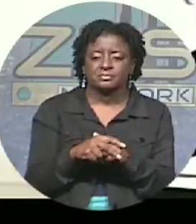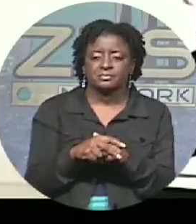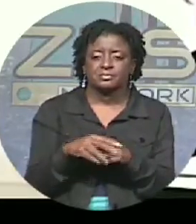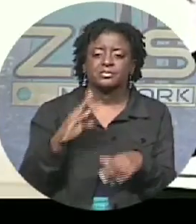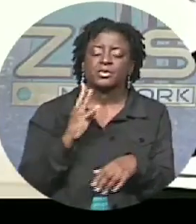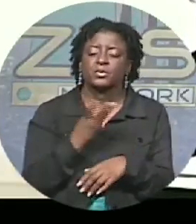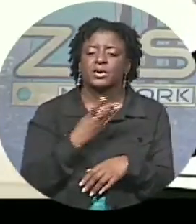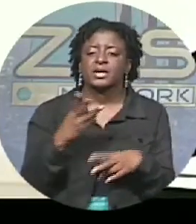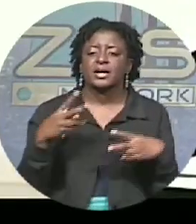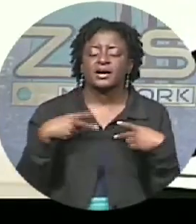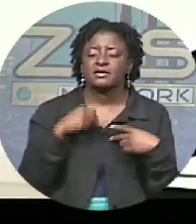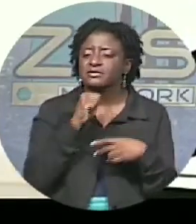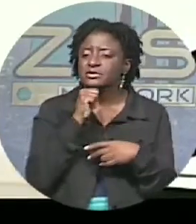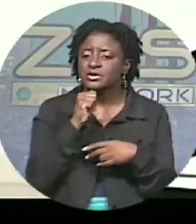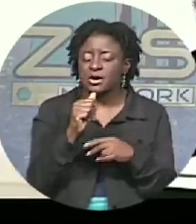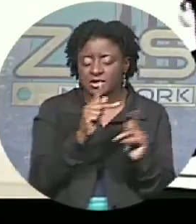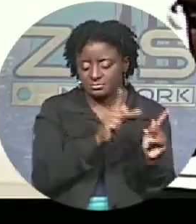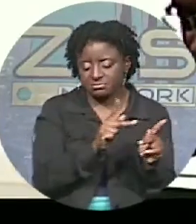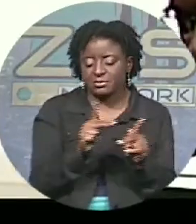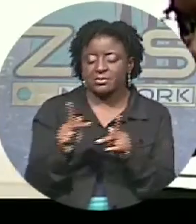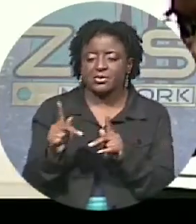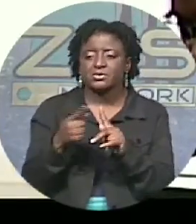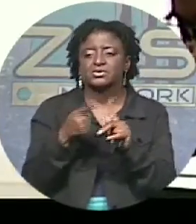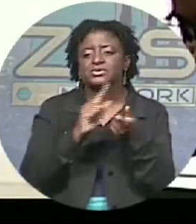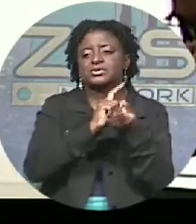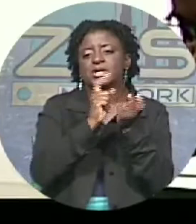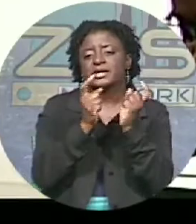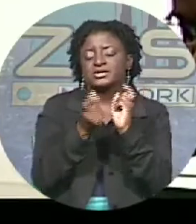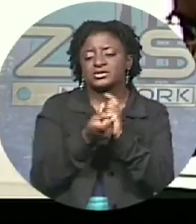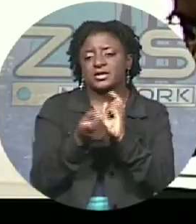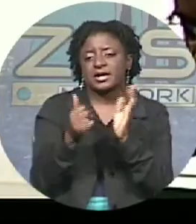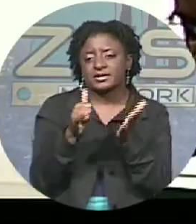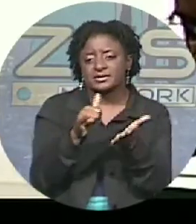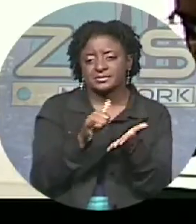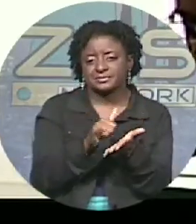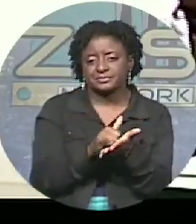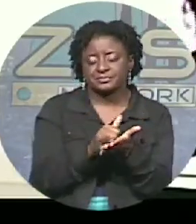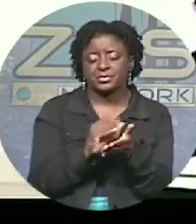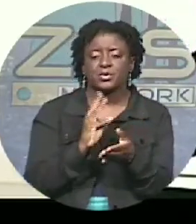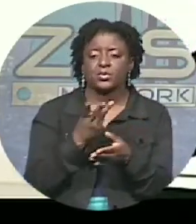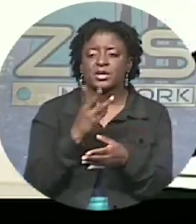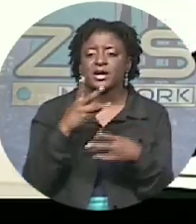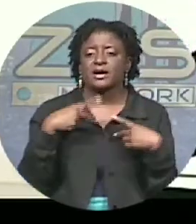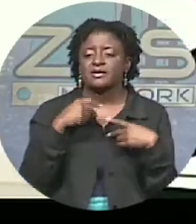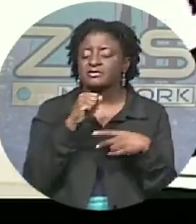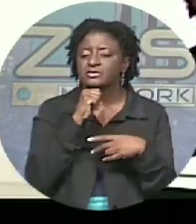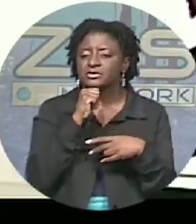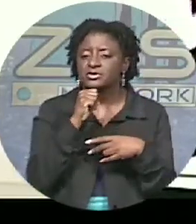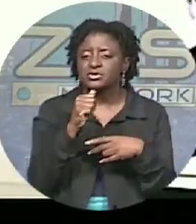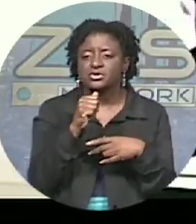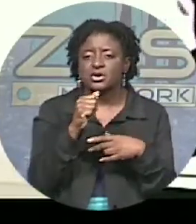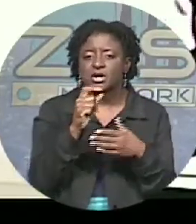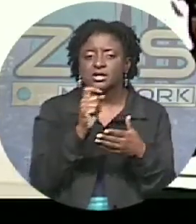We have not proposed to change that. We haven't even dreamt it up.